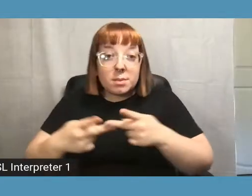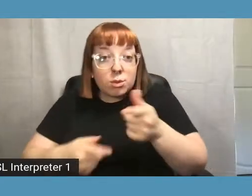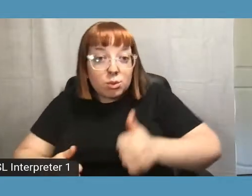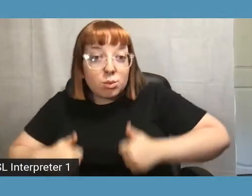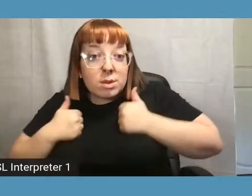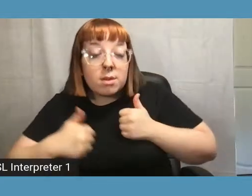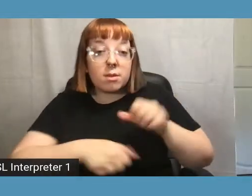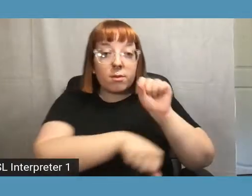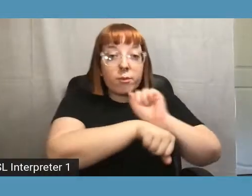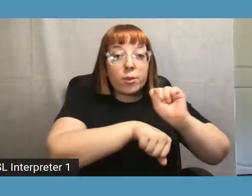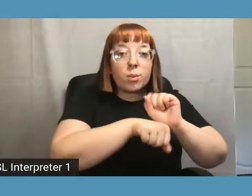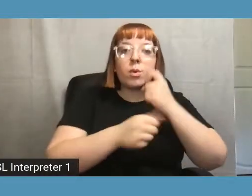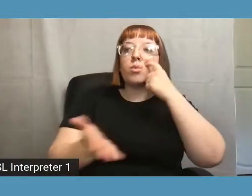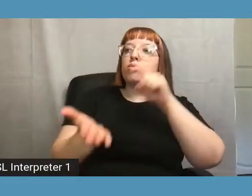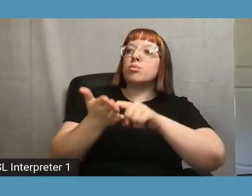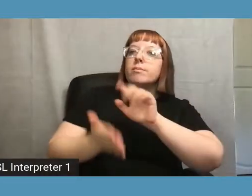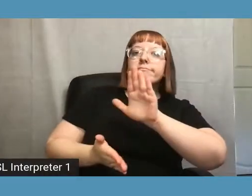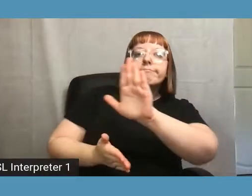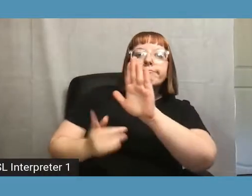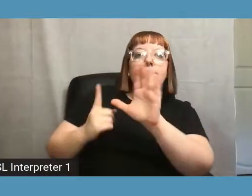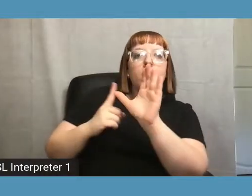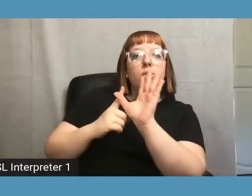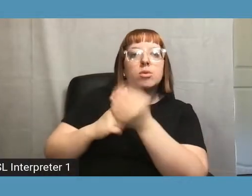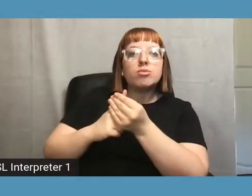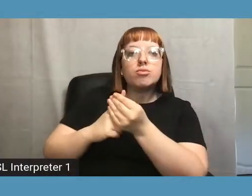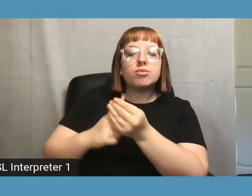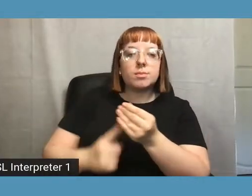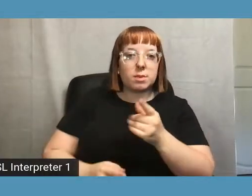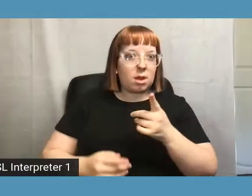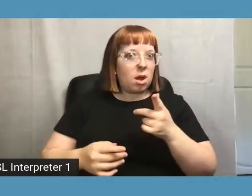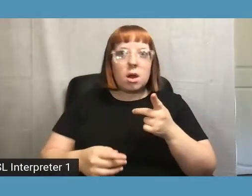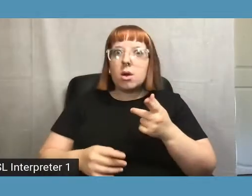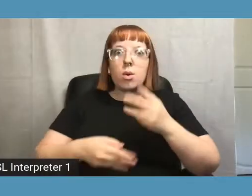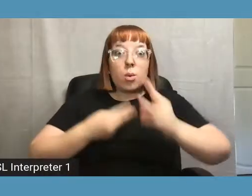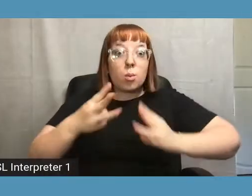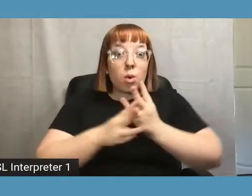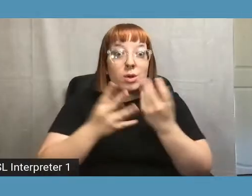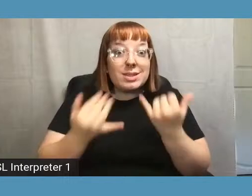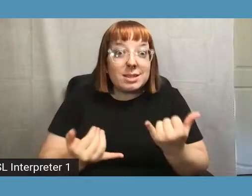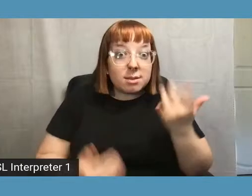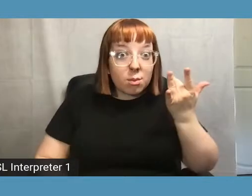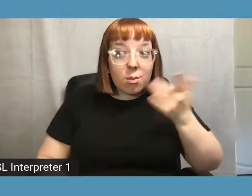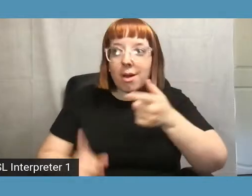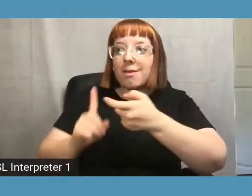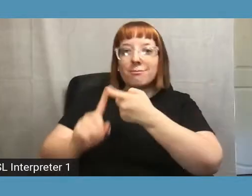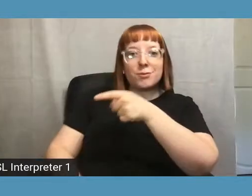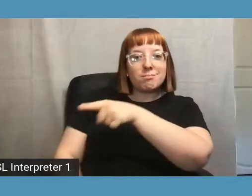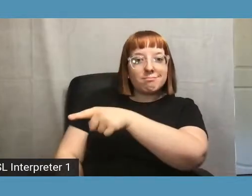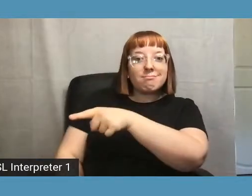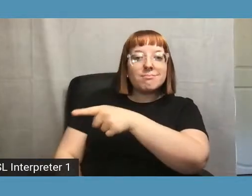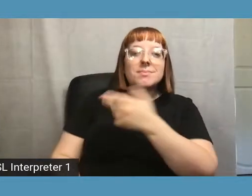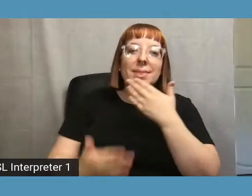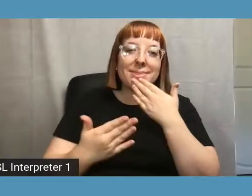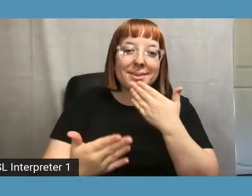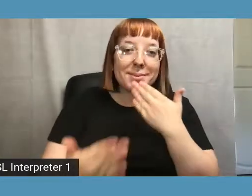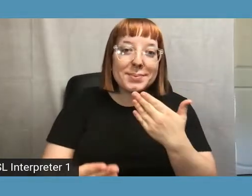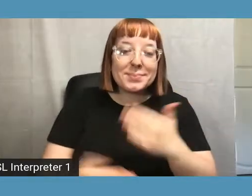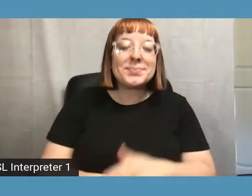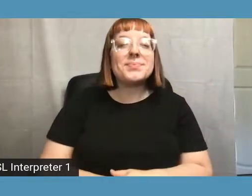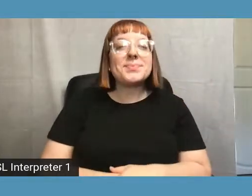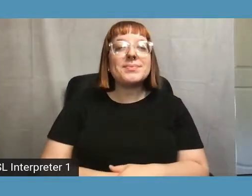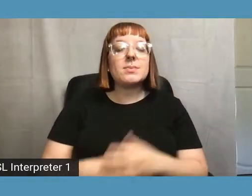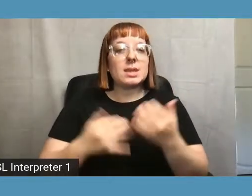of cultures and experiences that form the richness of our world and our profession. Thank you. And now for a